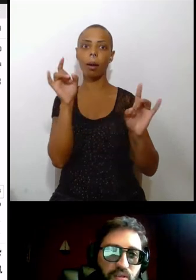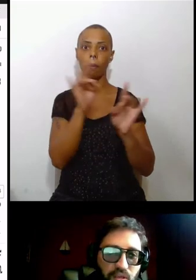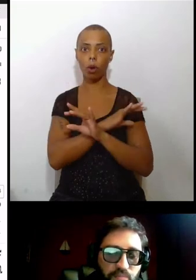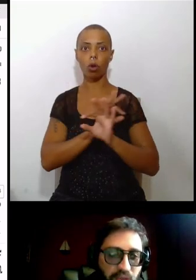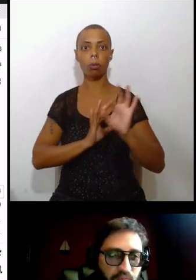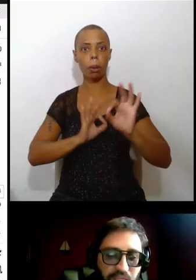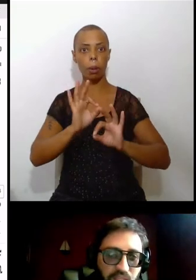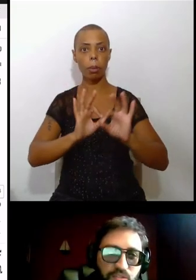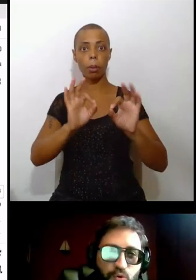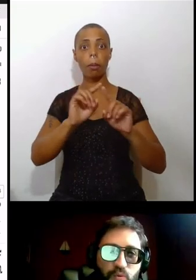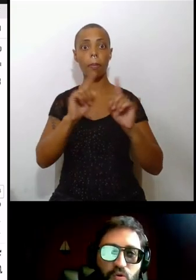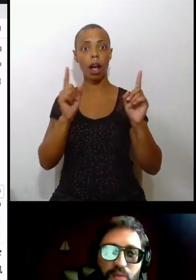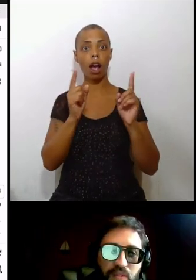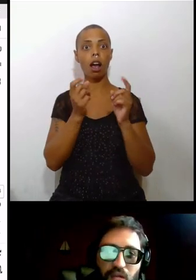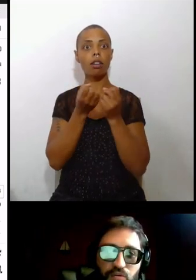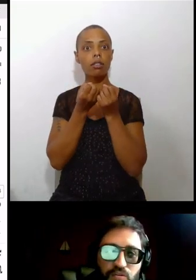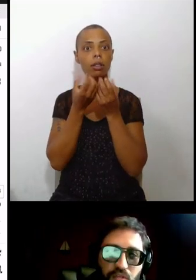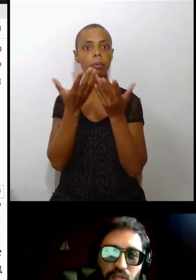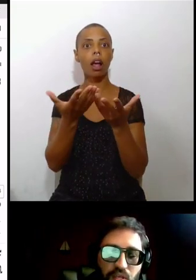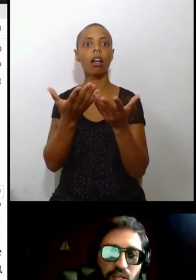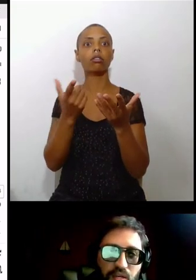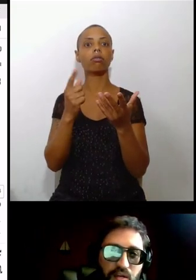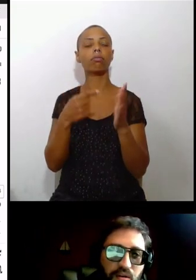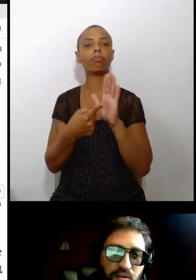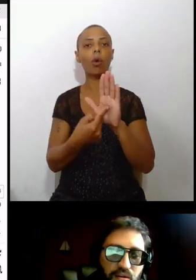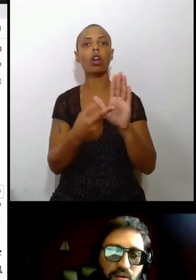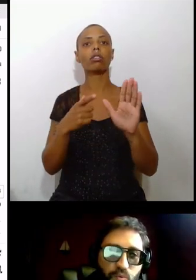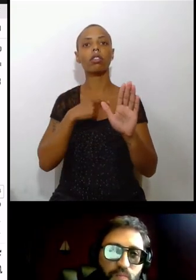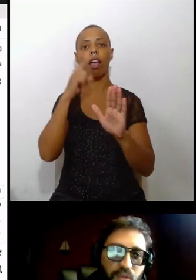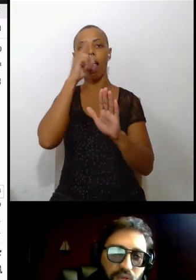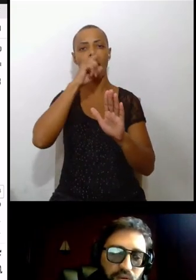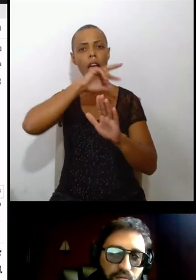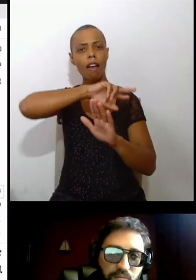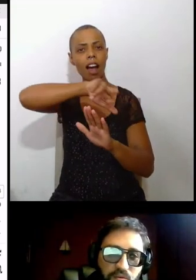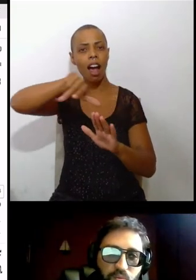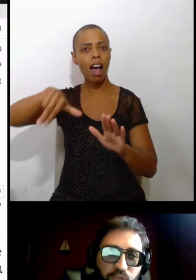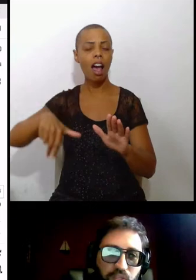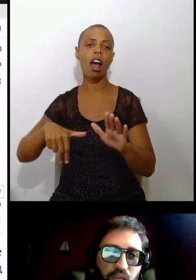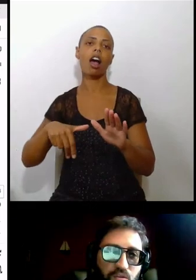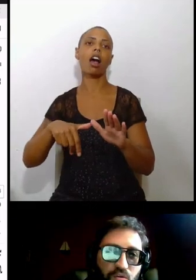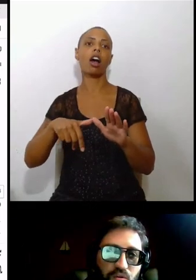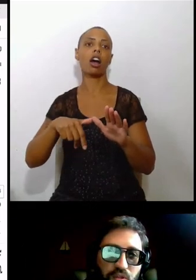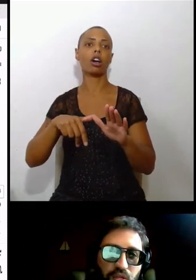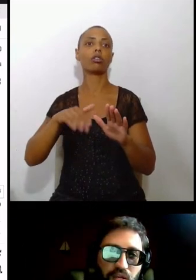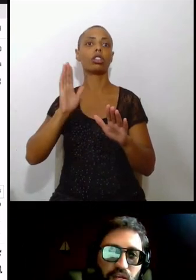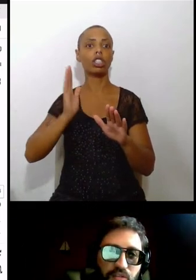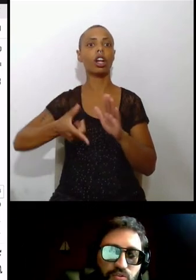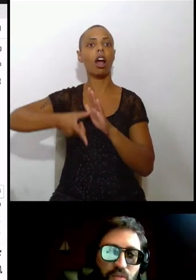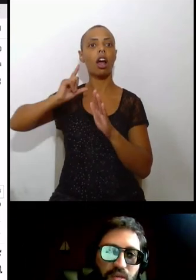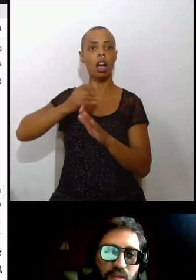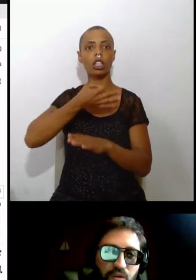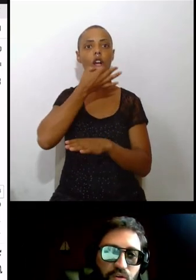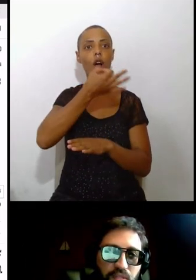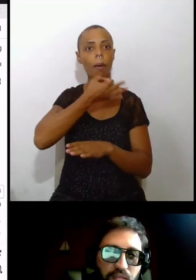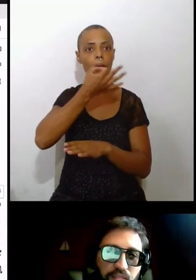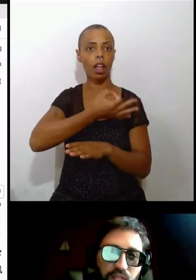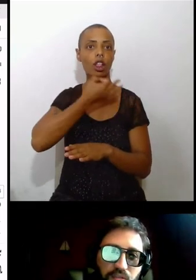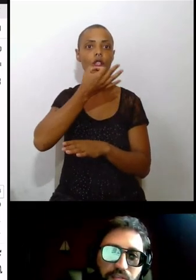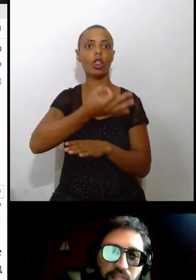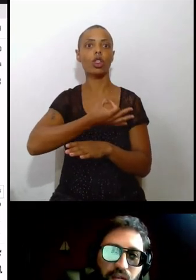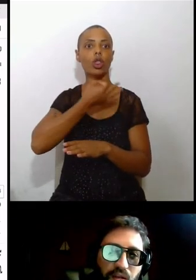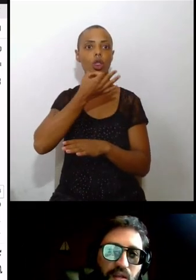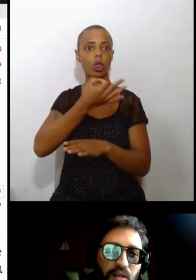technology that has not fully developed yet and therefore there are many errors